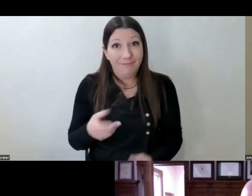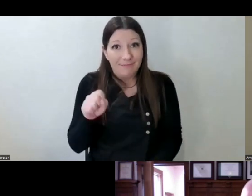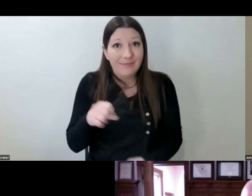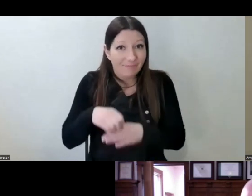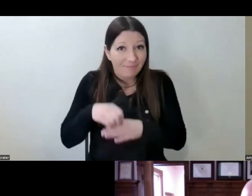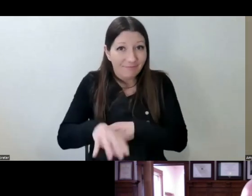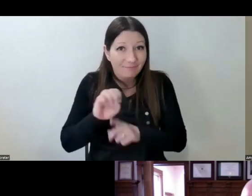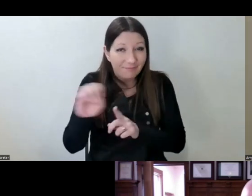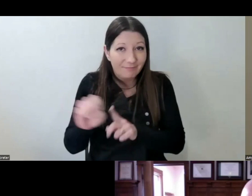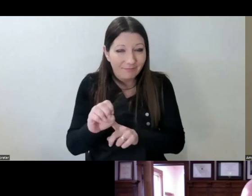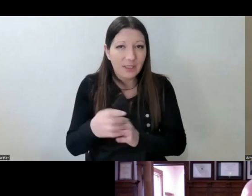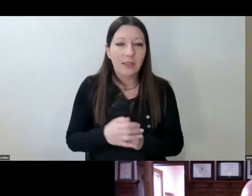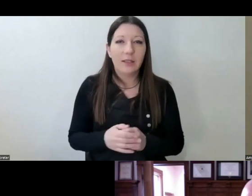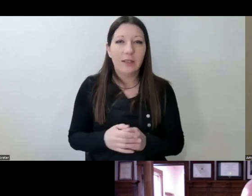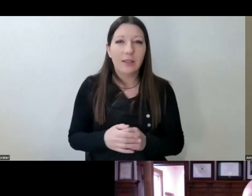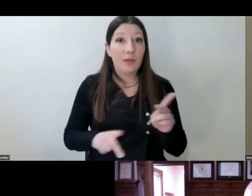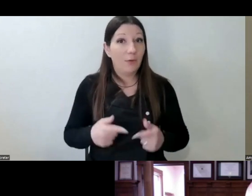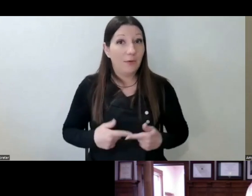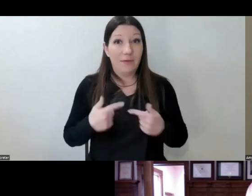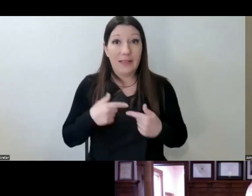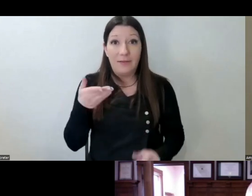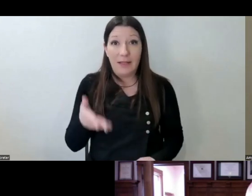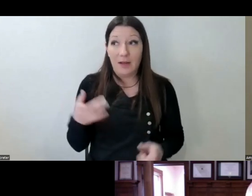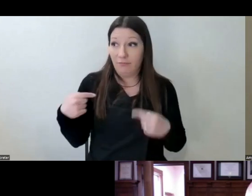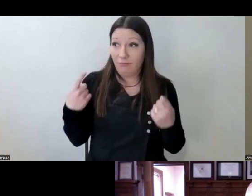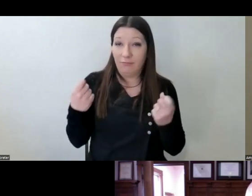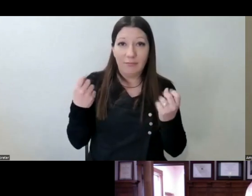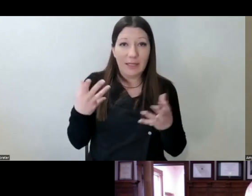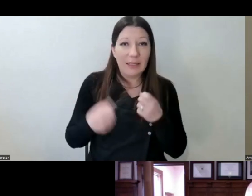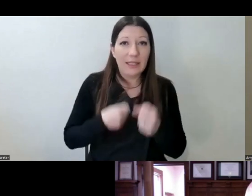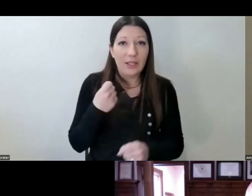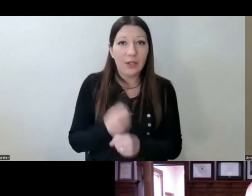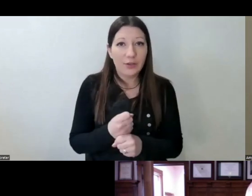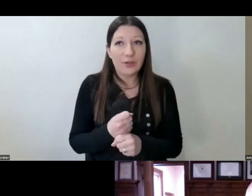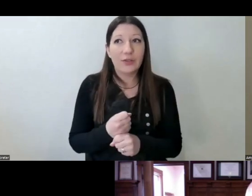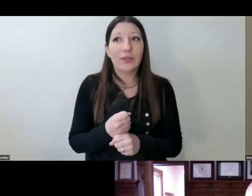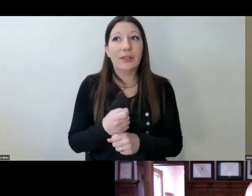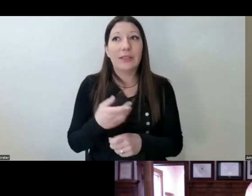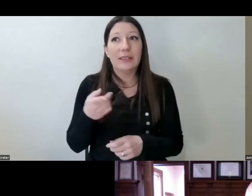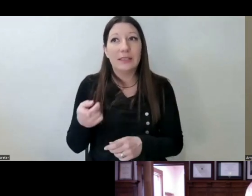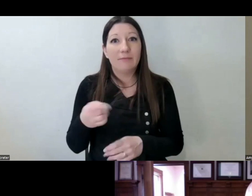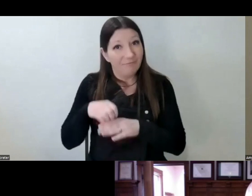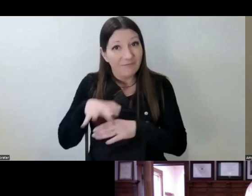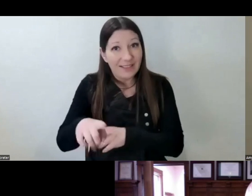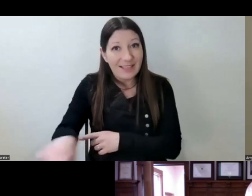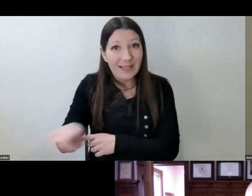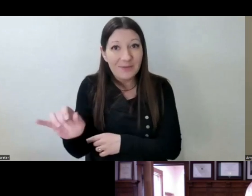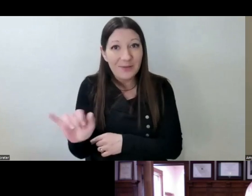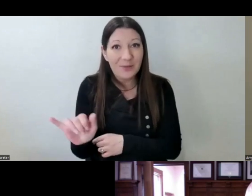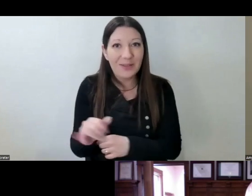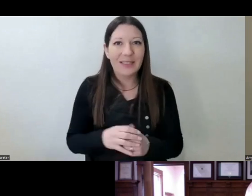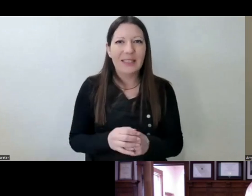been there for generations are able to exist within that space in a lot of ways as well. So in terms of regulating